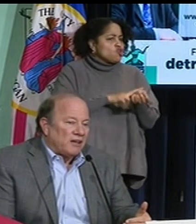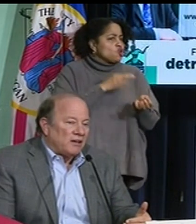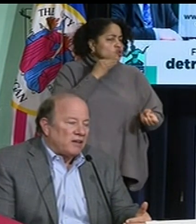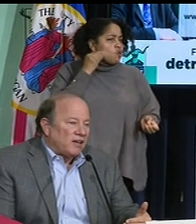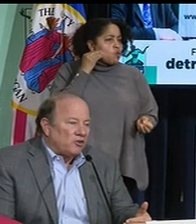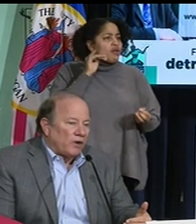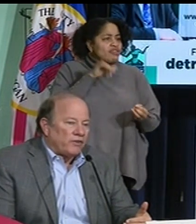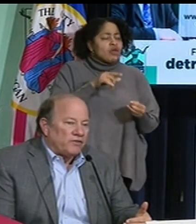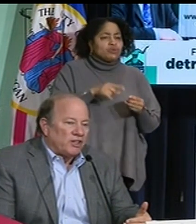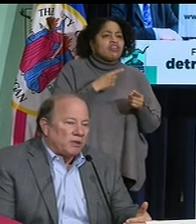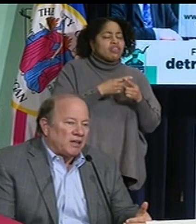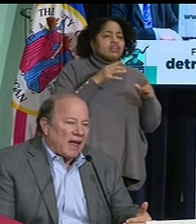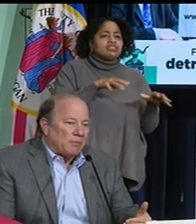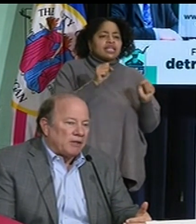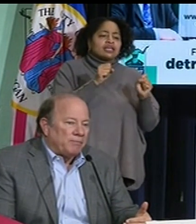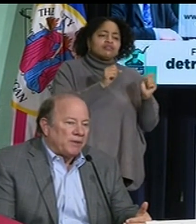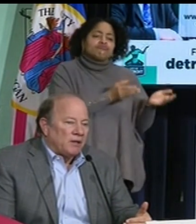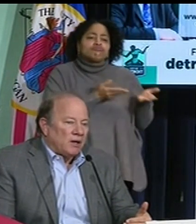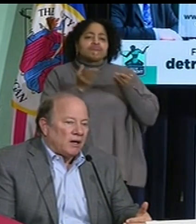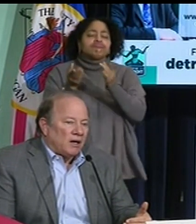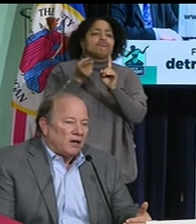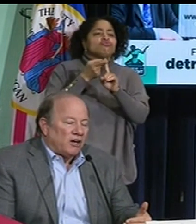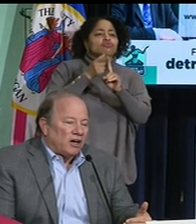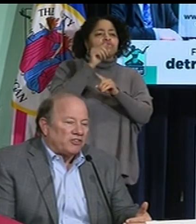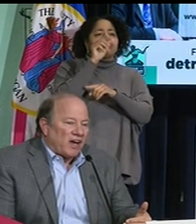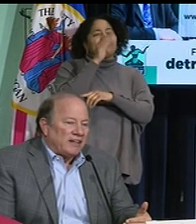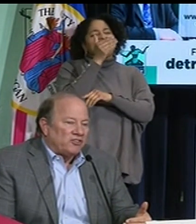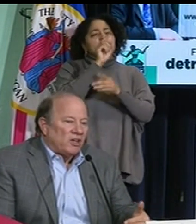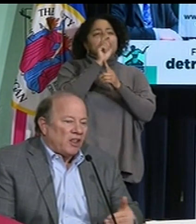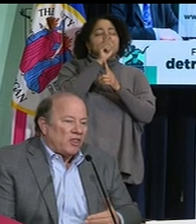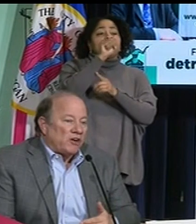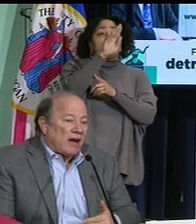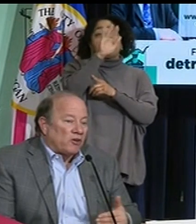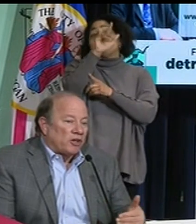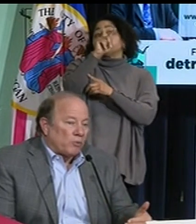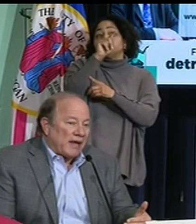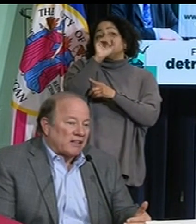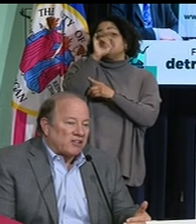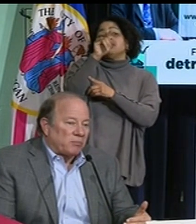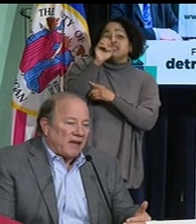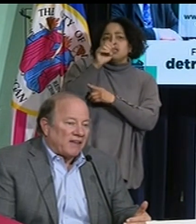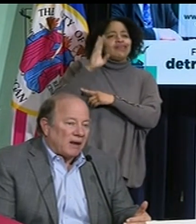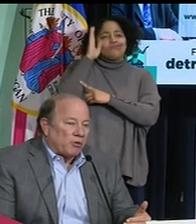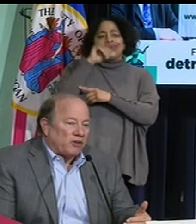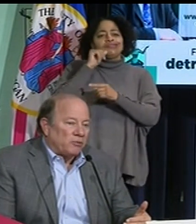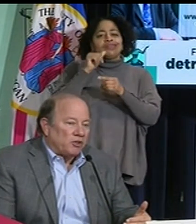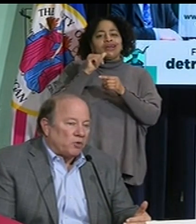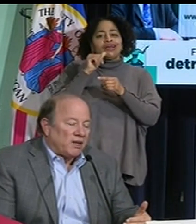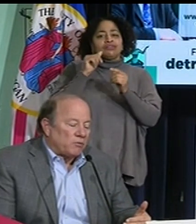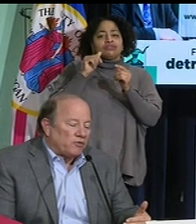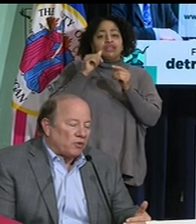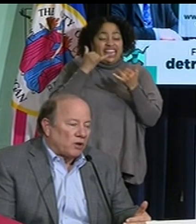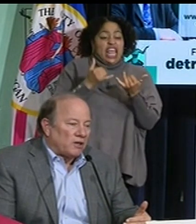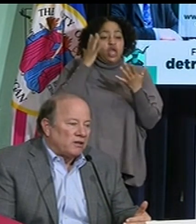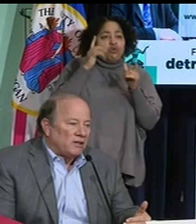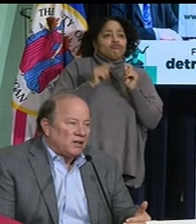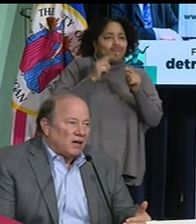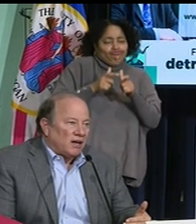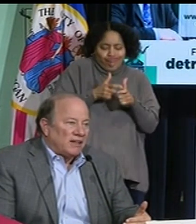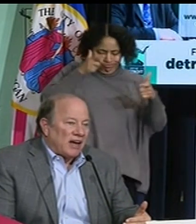was then taken to our 15-minute Abbott sites. They're now going to dramatically expand that operation. Between Henry